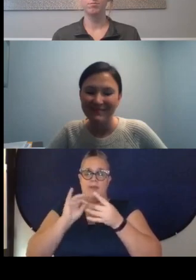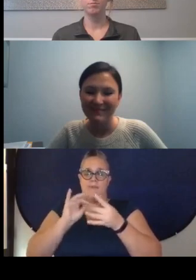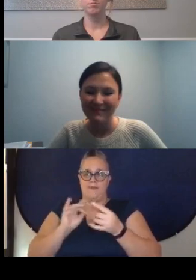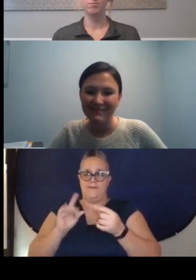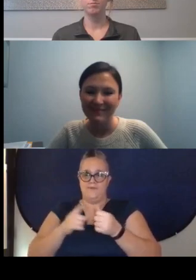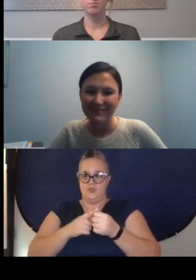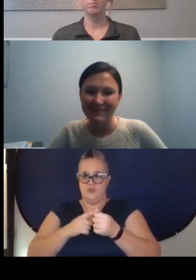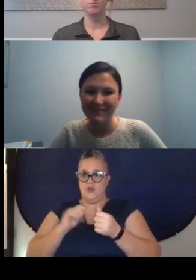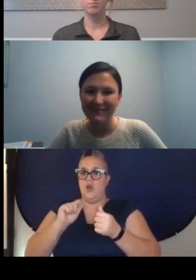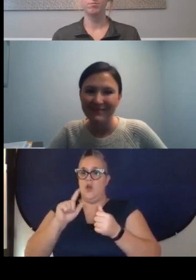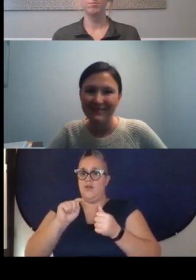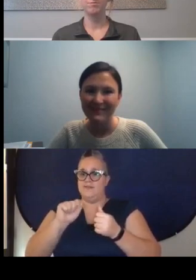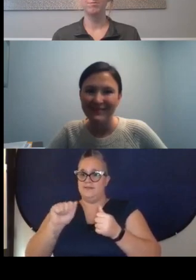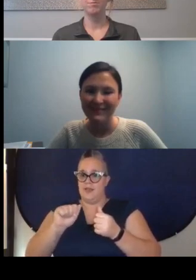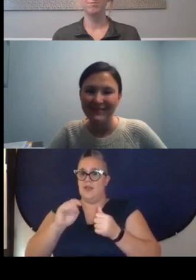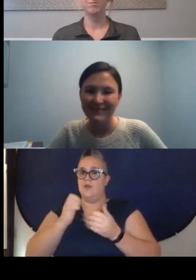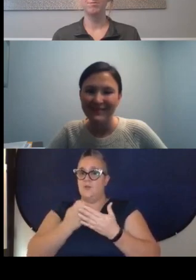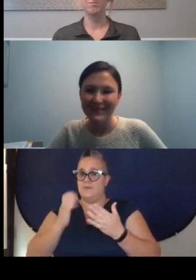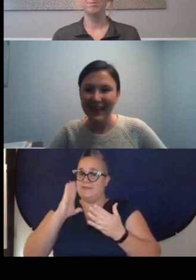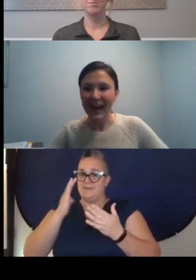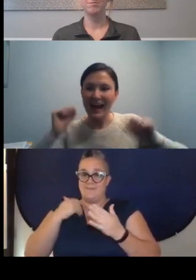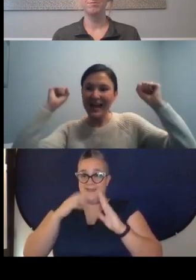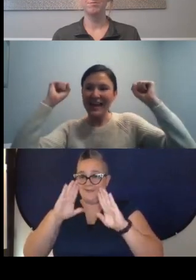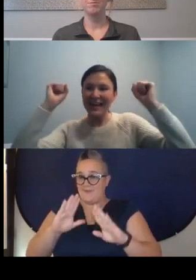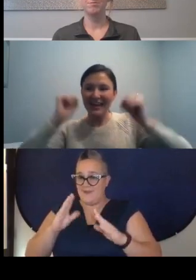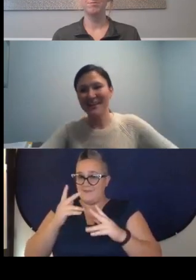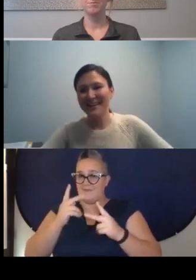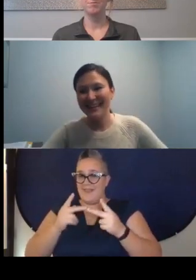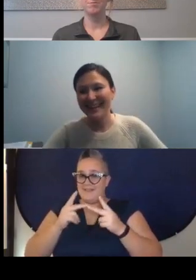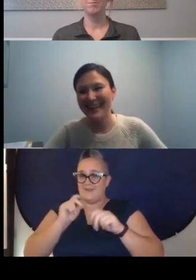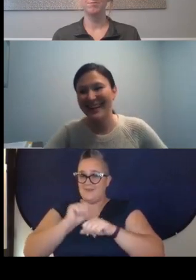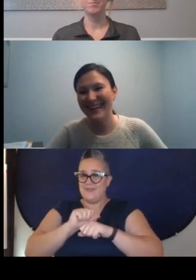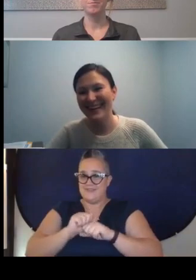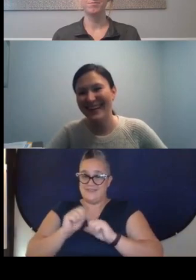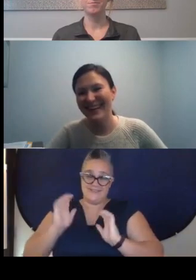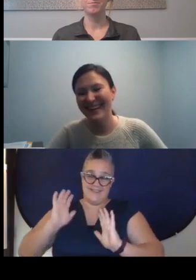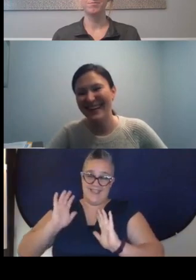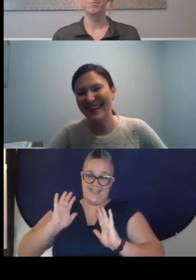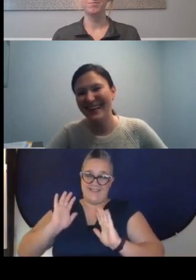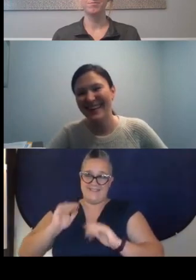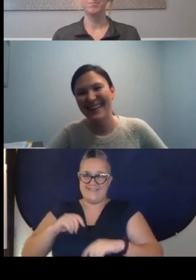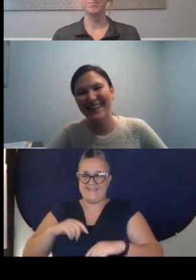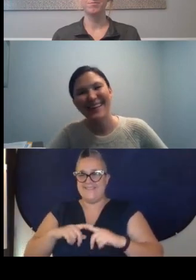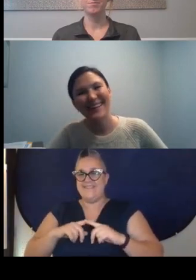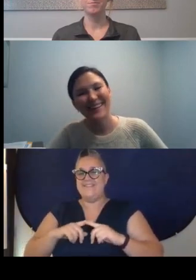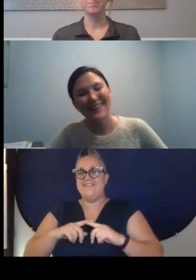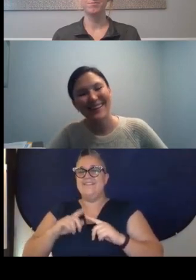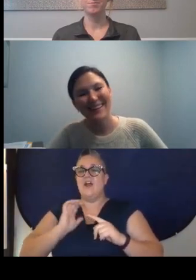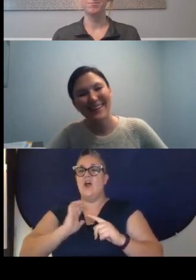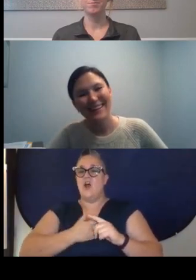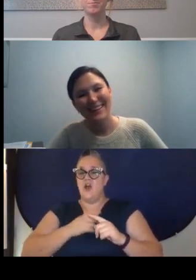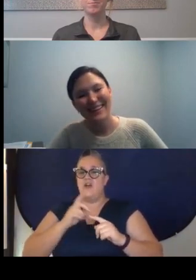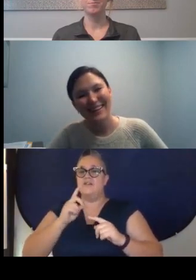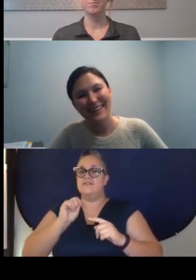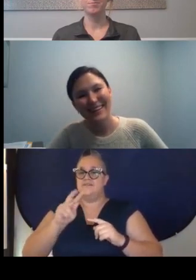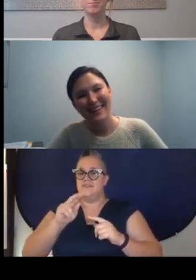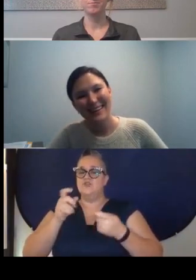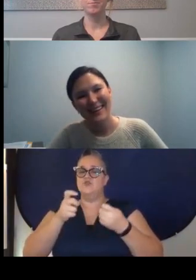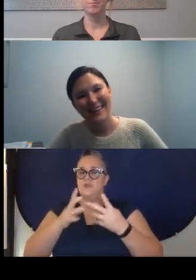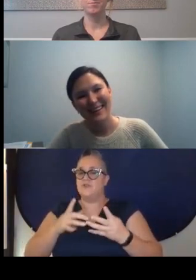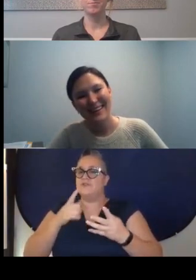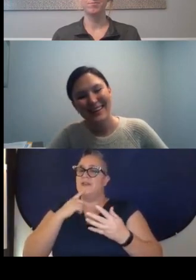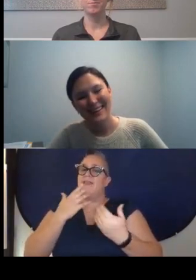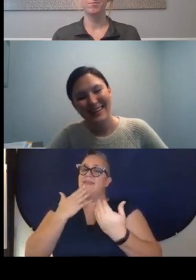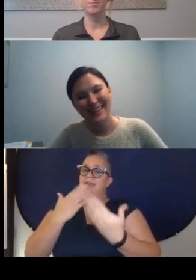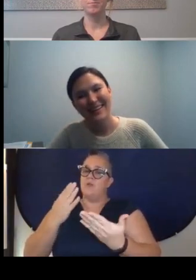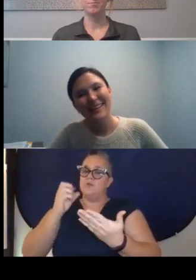Alta Equipment seems like a great place to work. And then we had another comment from our division director, Jenny Pyatt. She said, thank you, Sam and